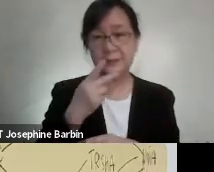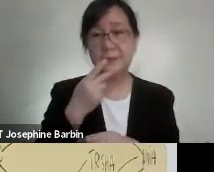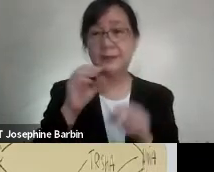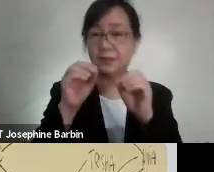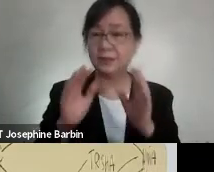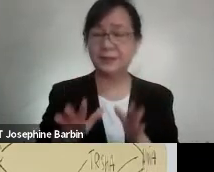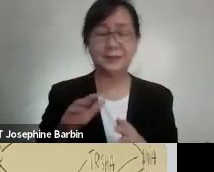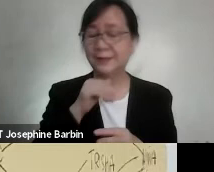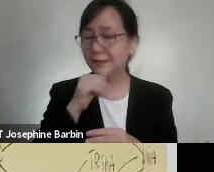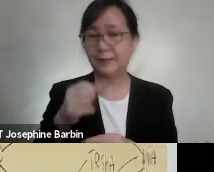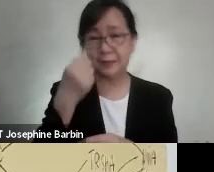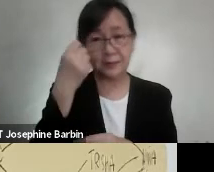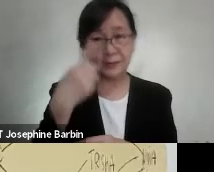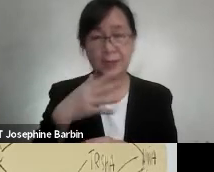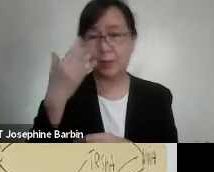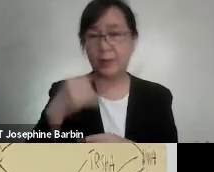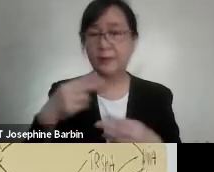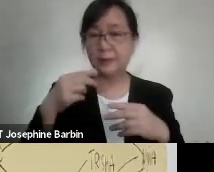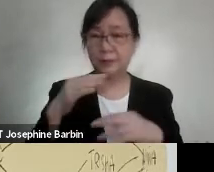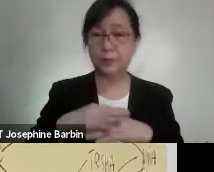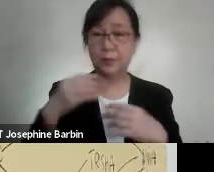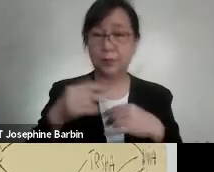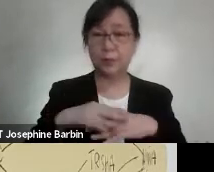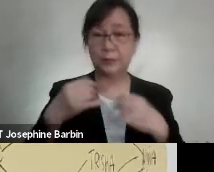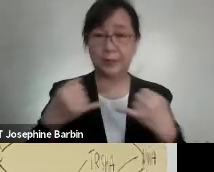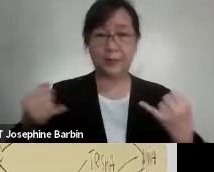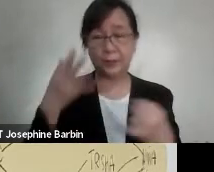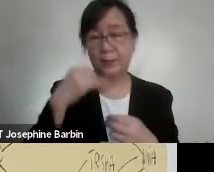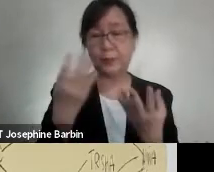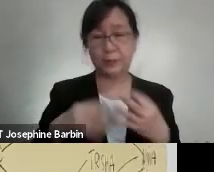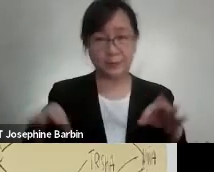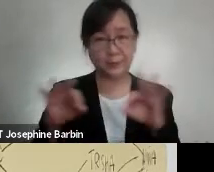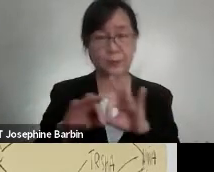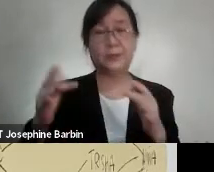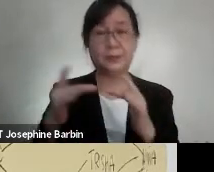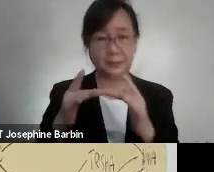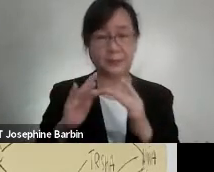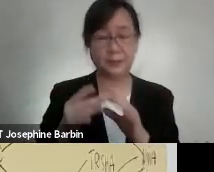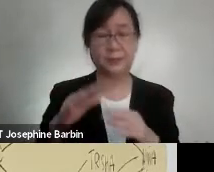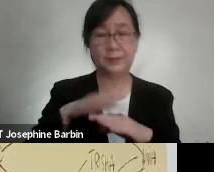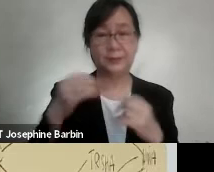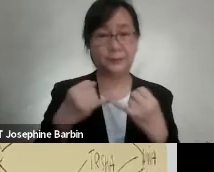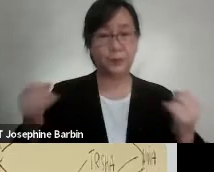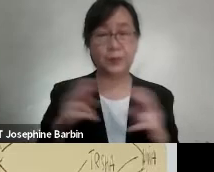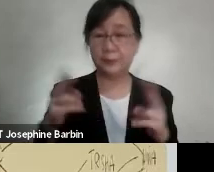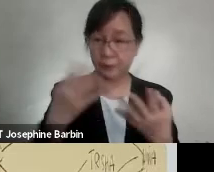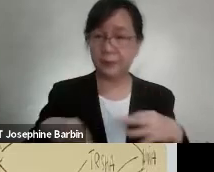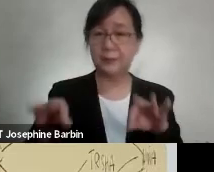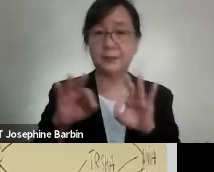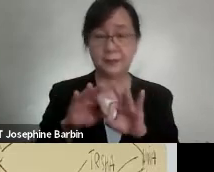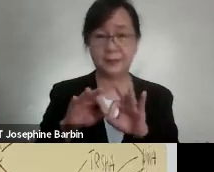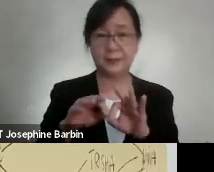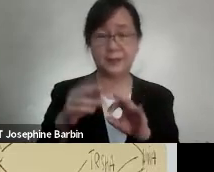what they do online or why they think it's important to engage online. And very importantly, children